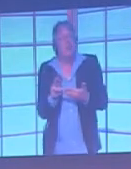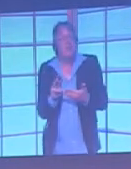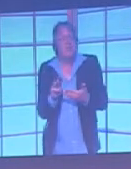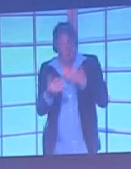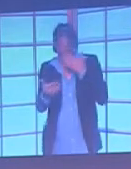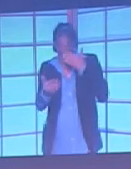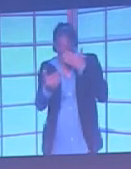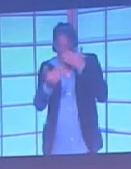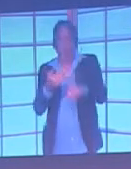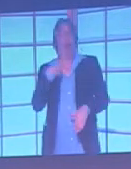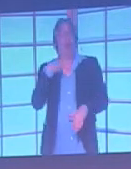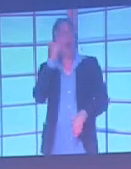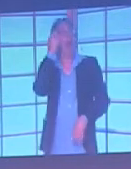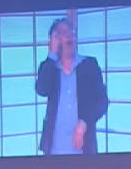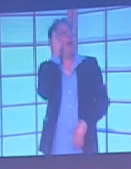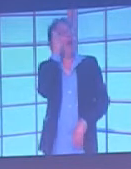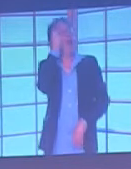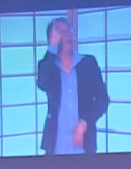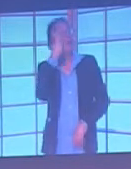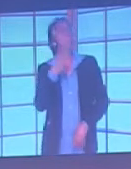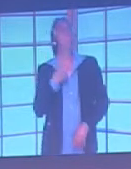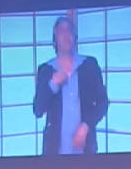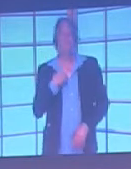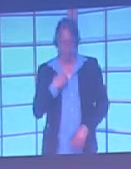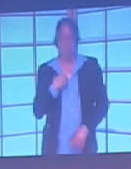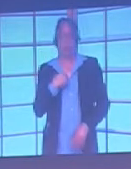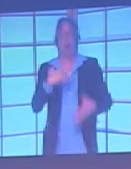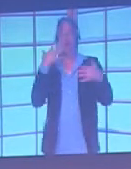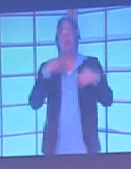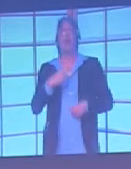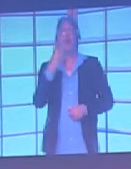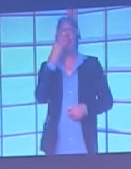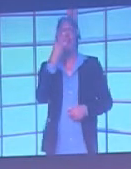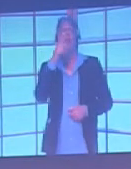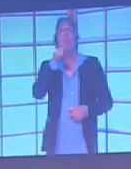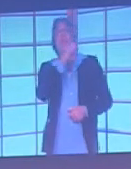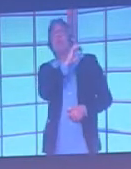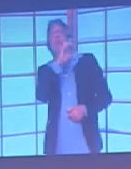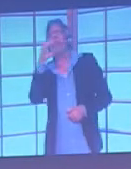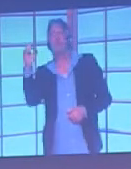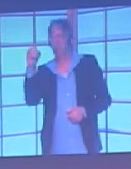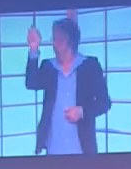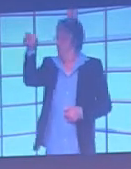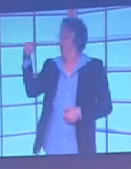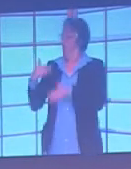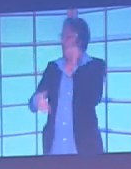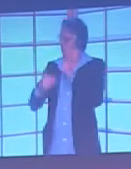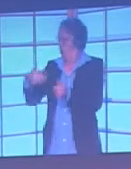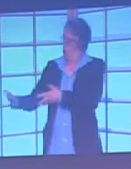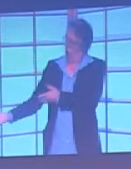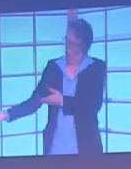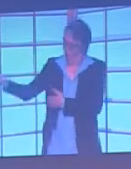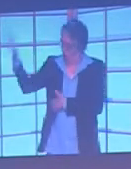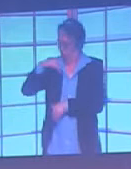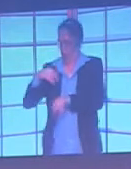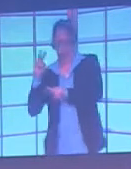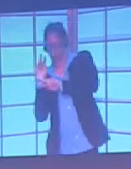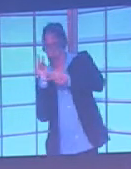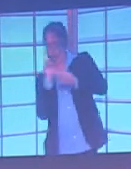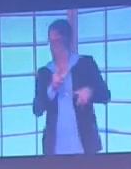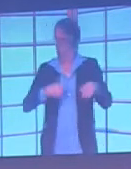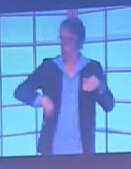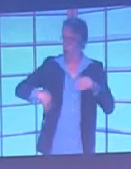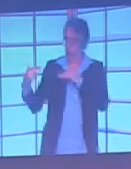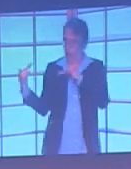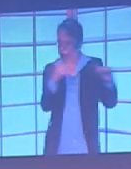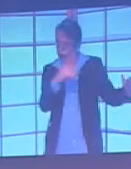people for our stadium. We saw the pictures and we saw the friendly match between Slask